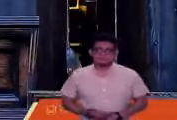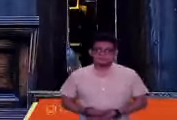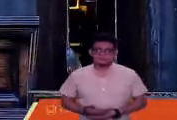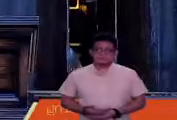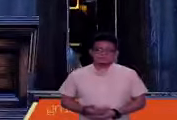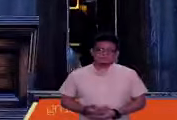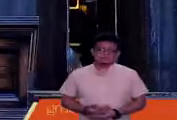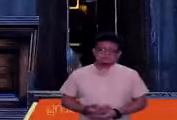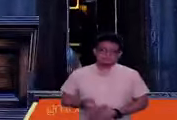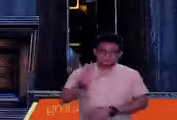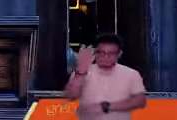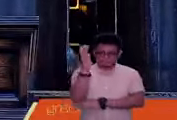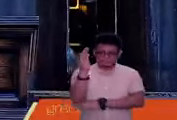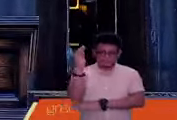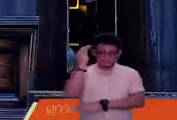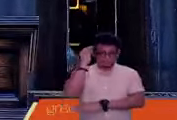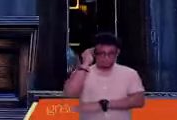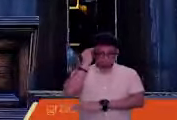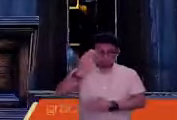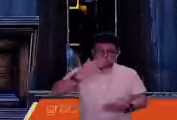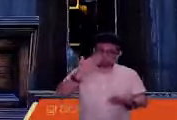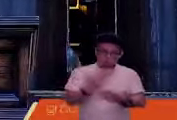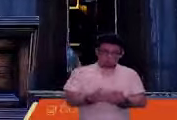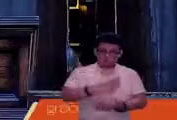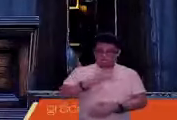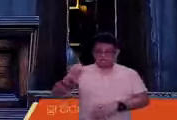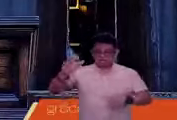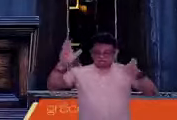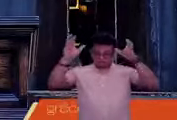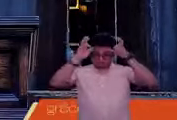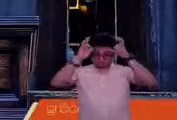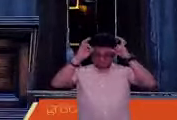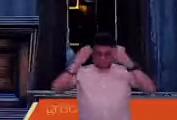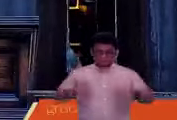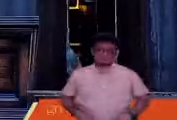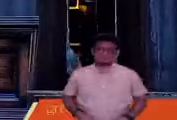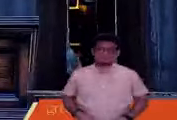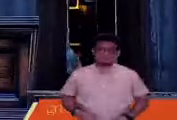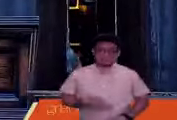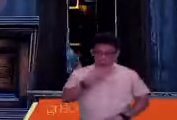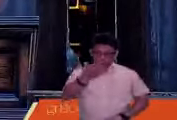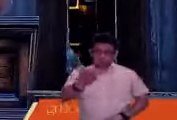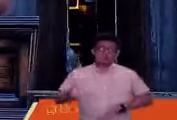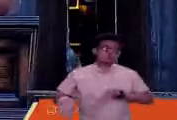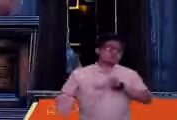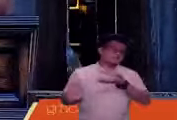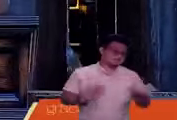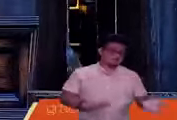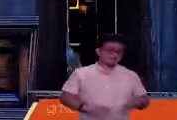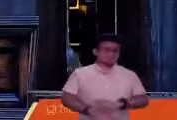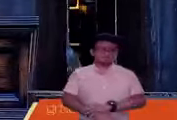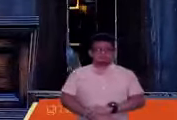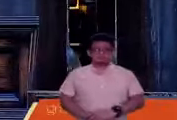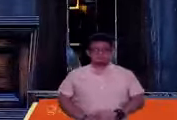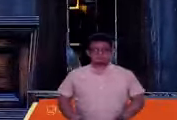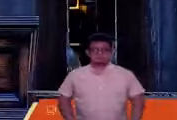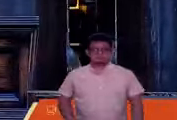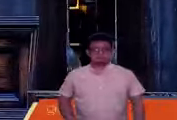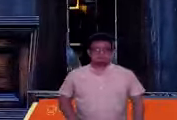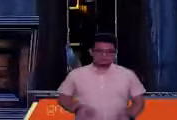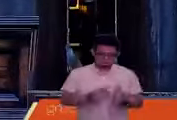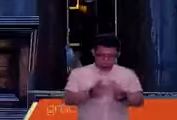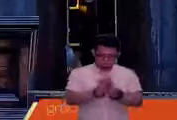patay. The tree of knowledge of evil, patay gihapon. That means to say nga, dili pwede ang Biblia himuon